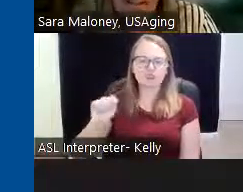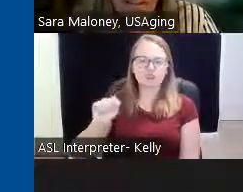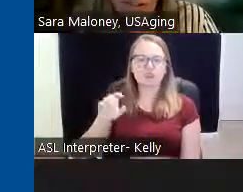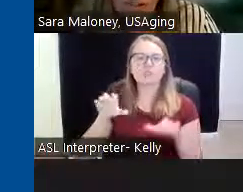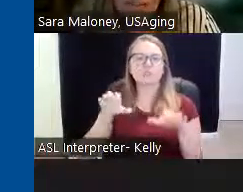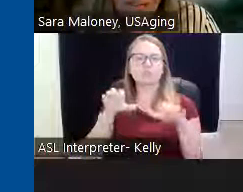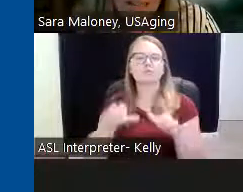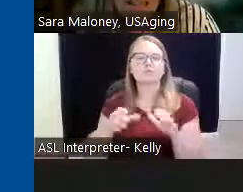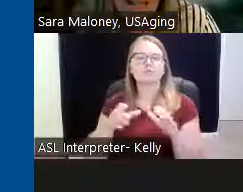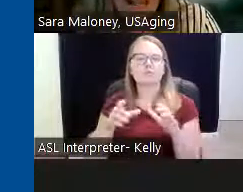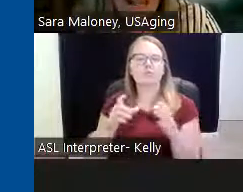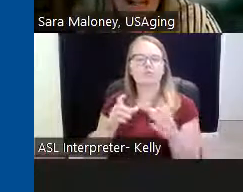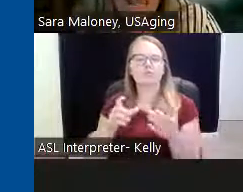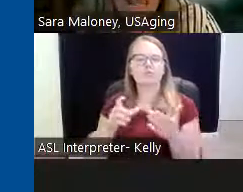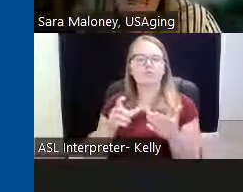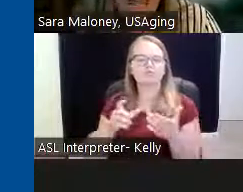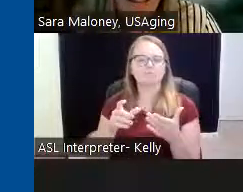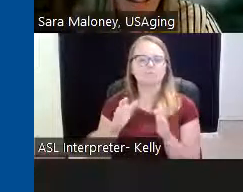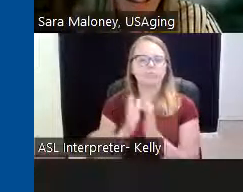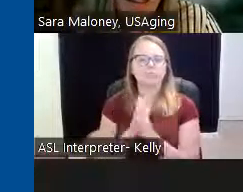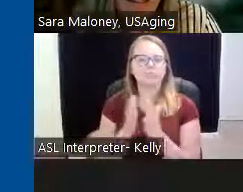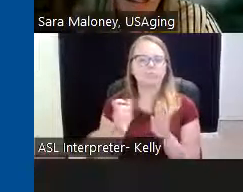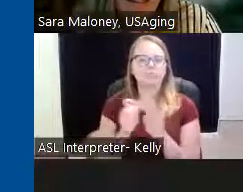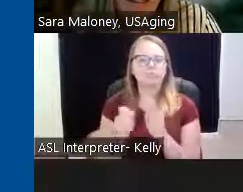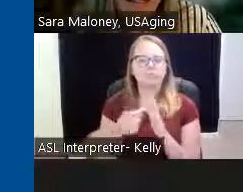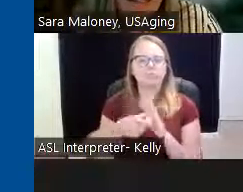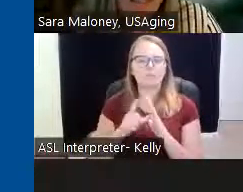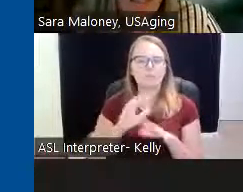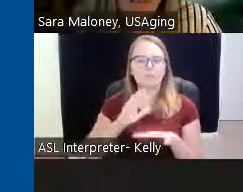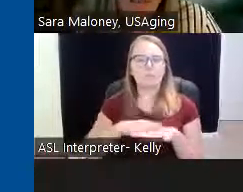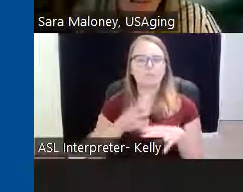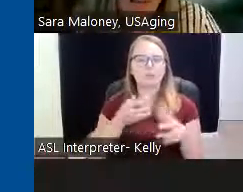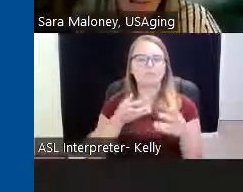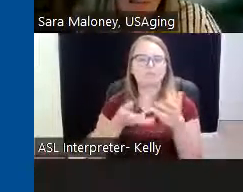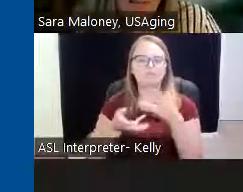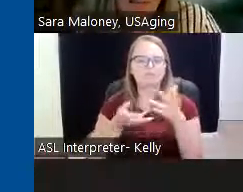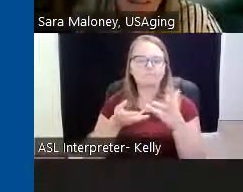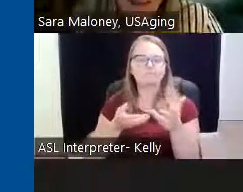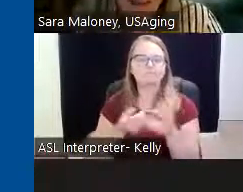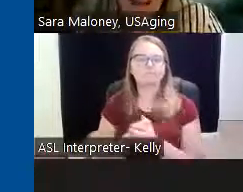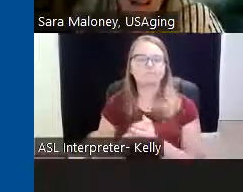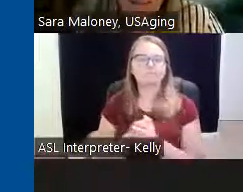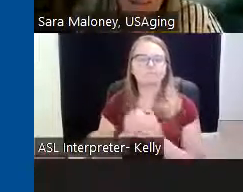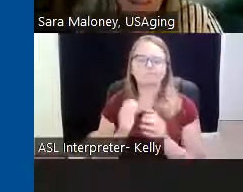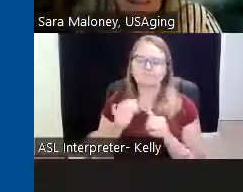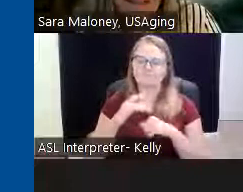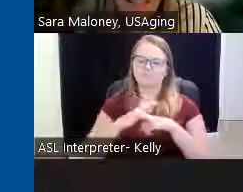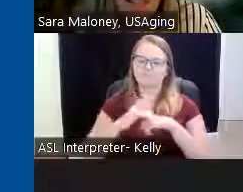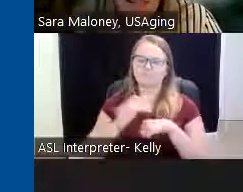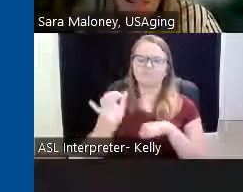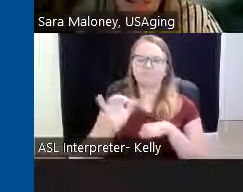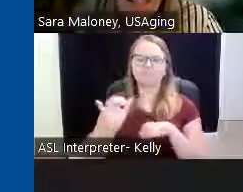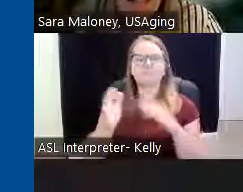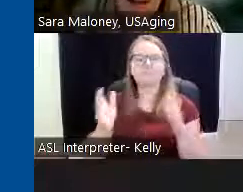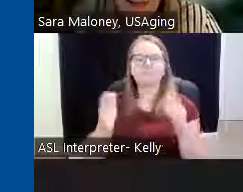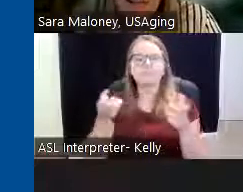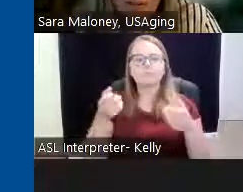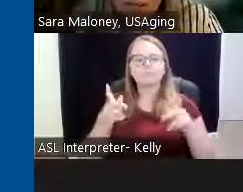intergenerational engagement. And also, so that is available as well. Opportunities to